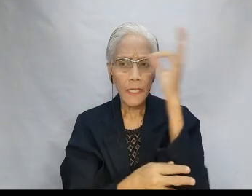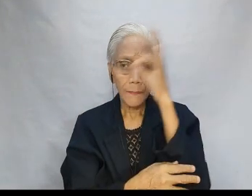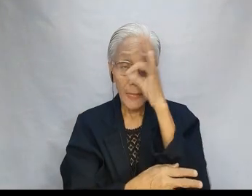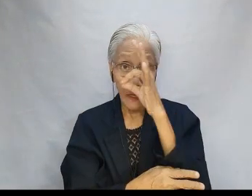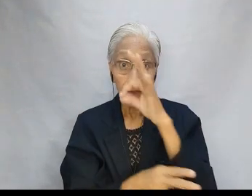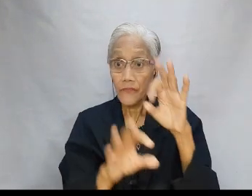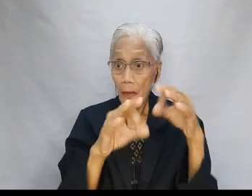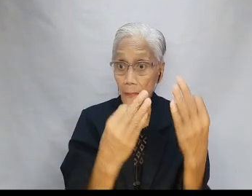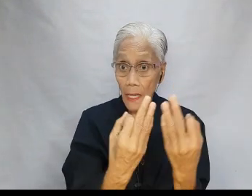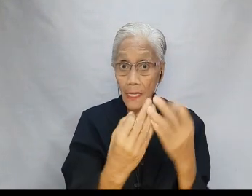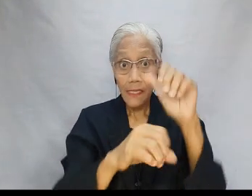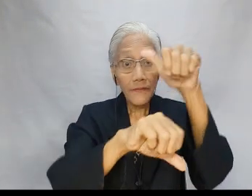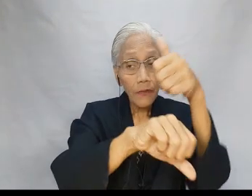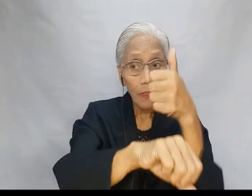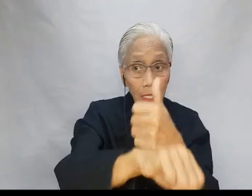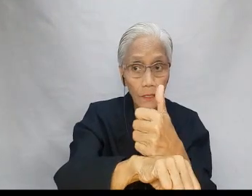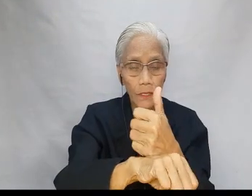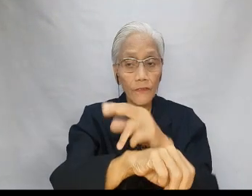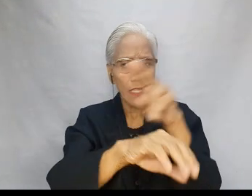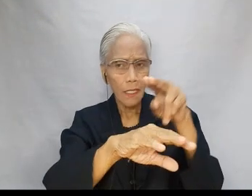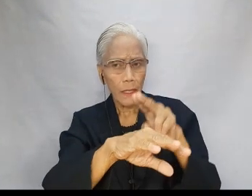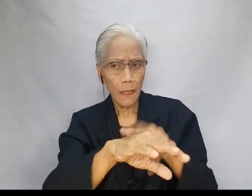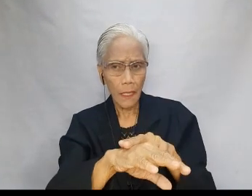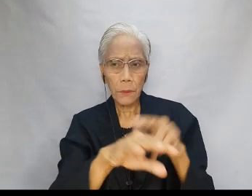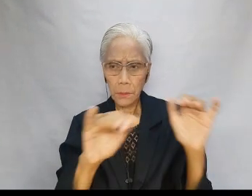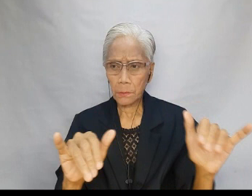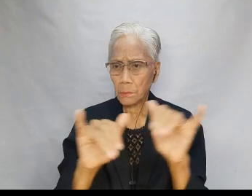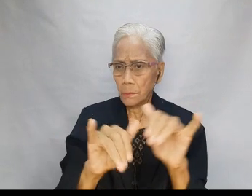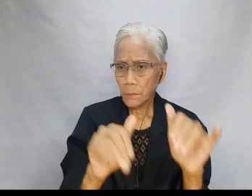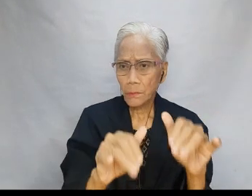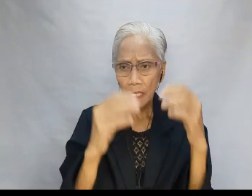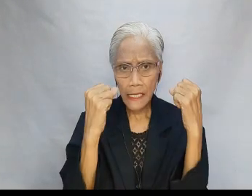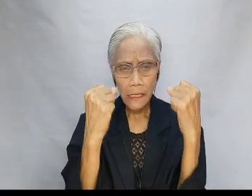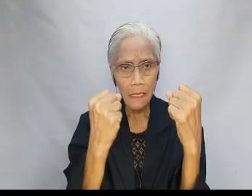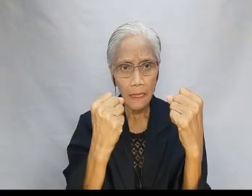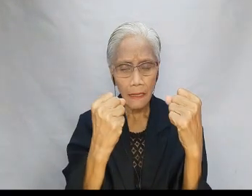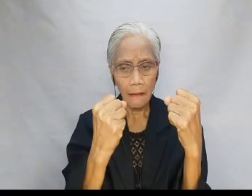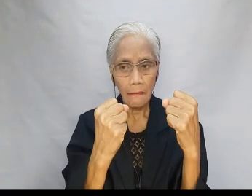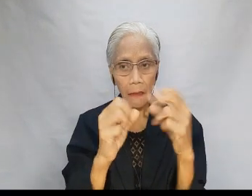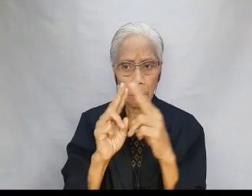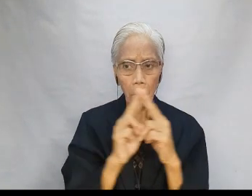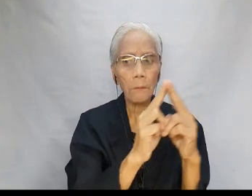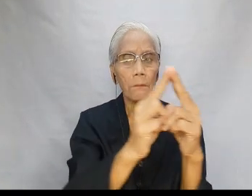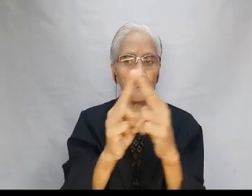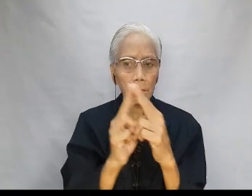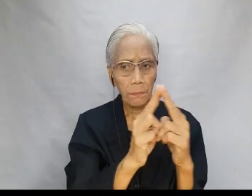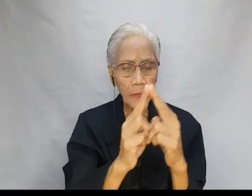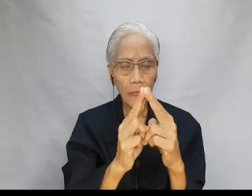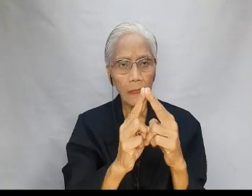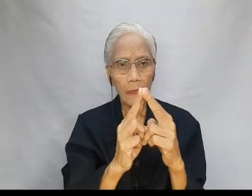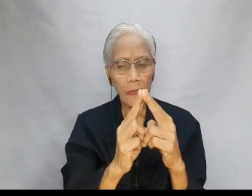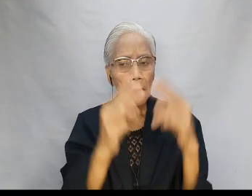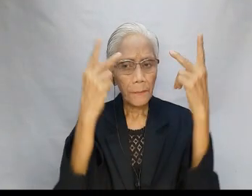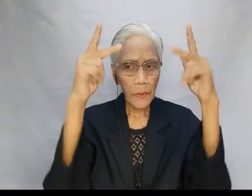Filipino family as the foundation of the nation. Accordingly, it shall strengthen its solidarity and